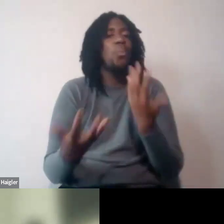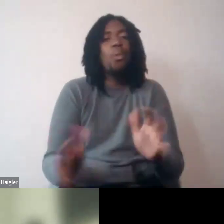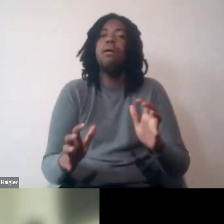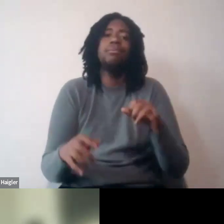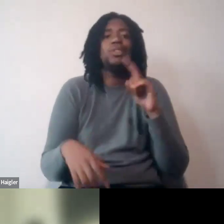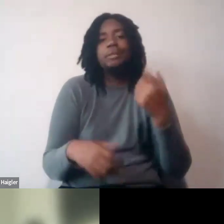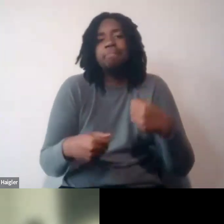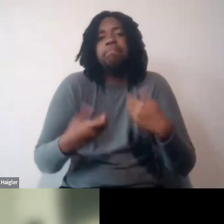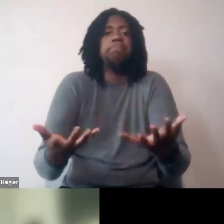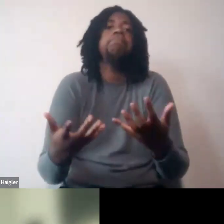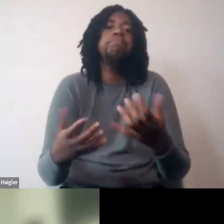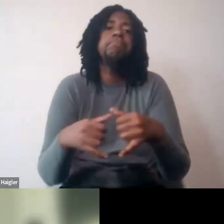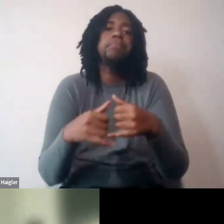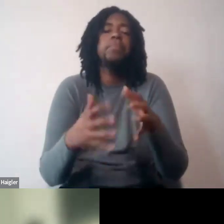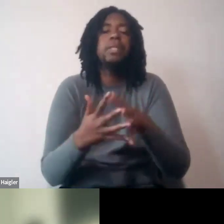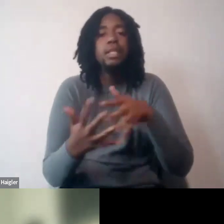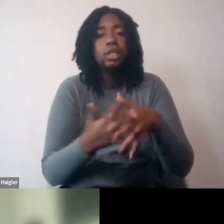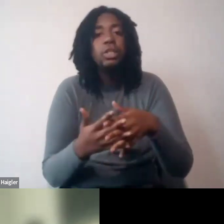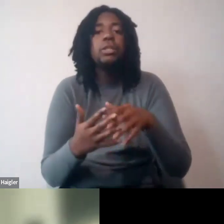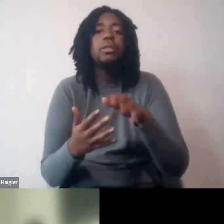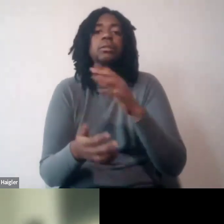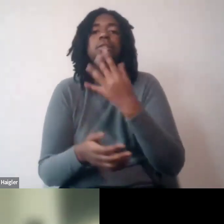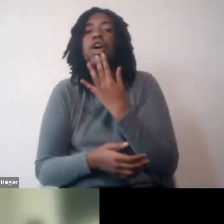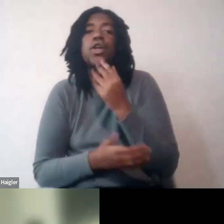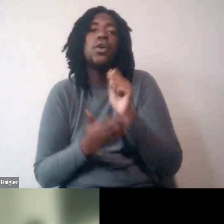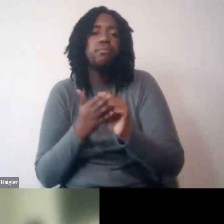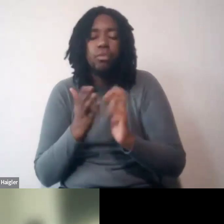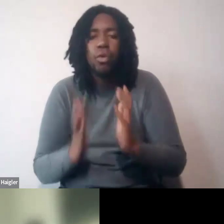opportunity to Indigenous authors and authors of color